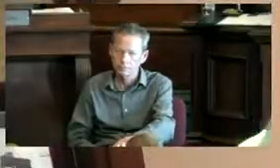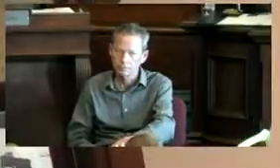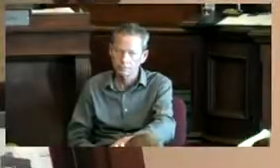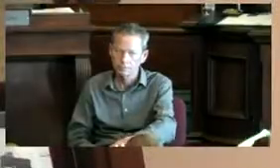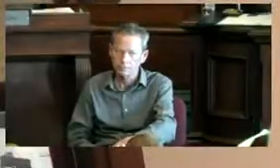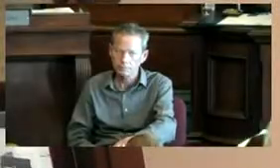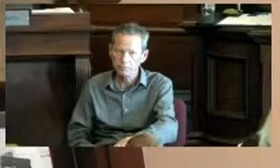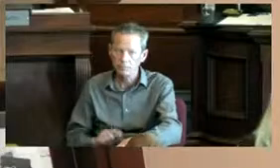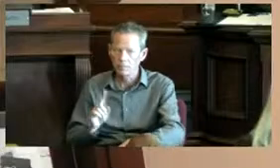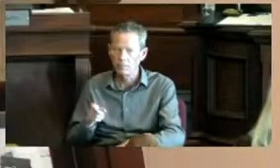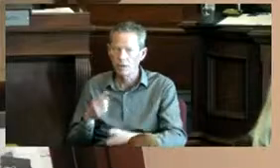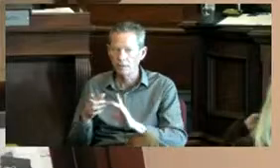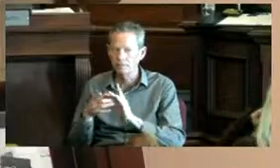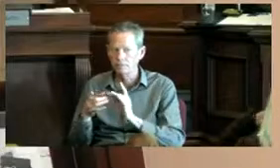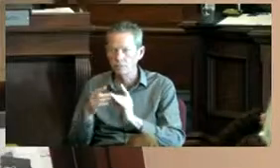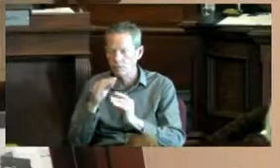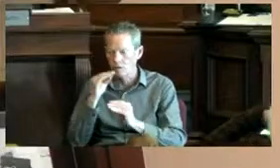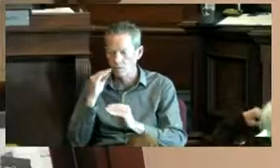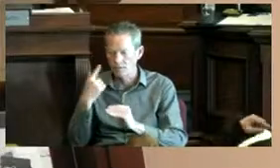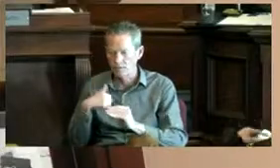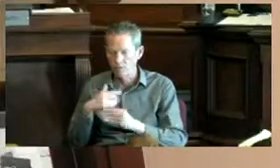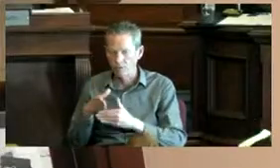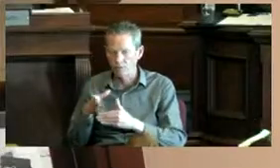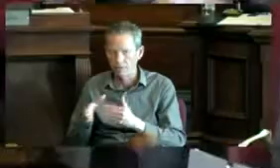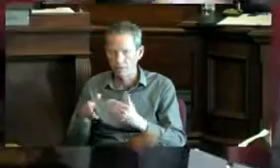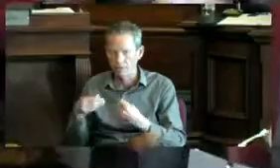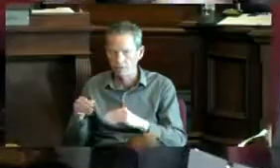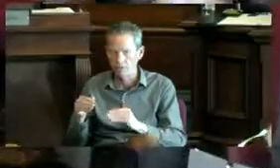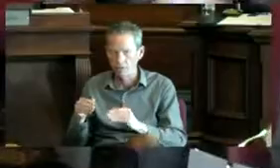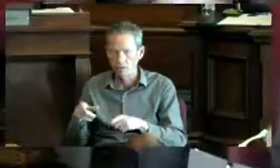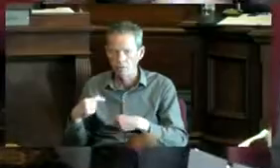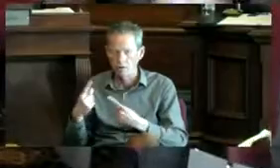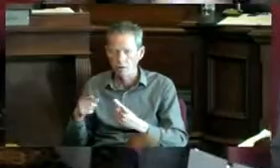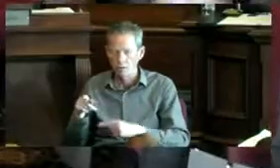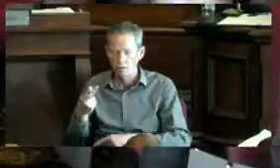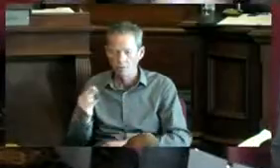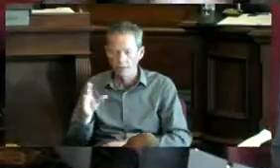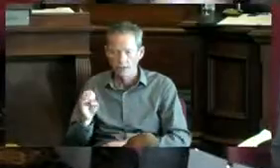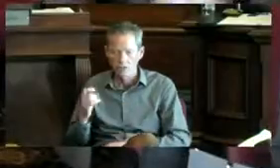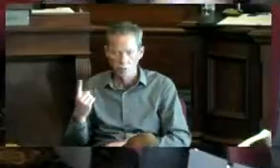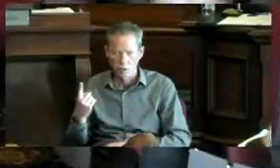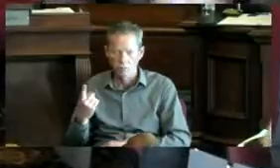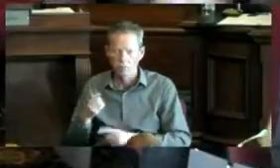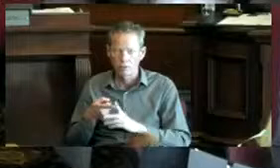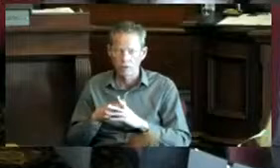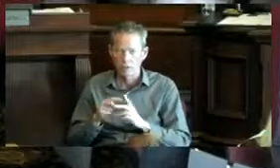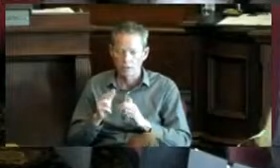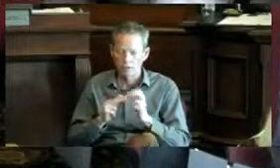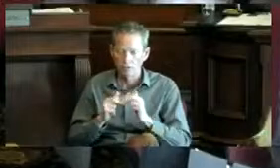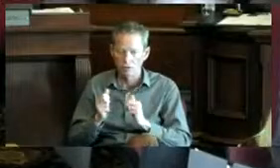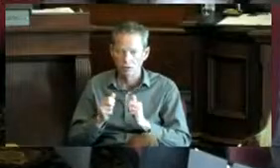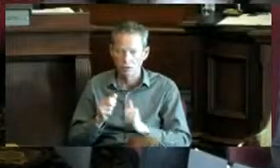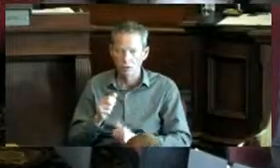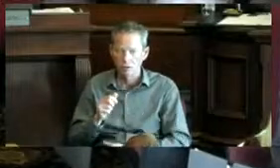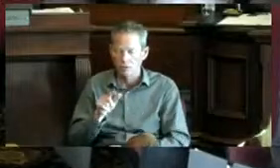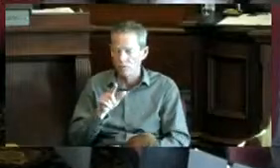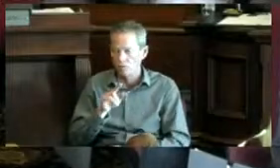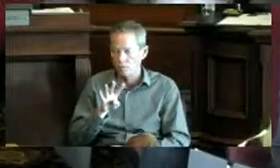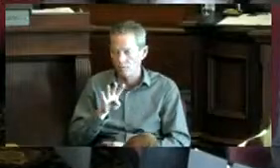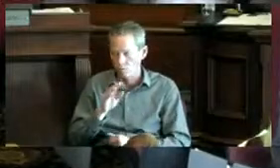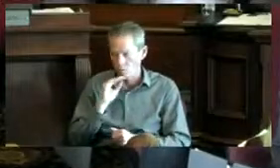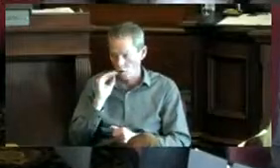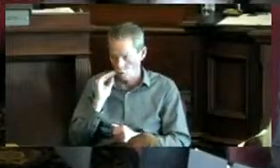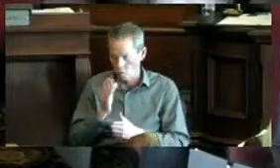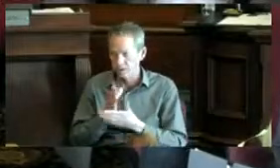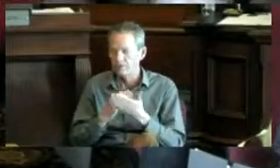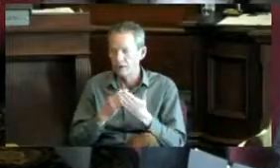That's their door. I can only speak to the homes that we've completed and sold so far through phase one. So we started construction on the 24 homes in phase one